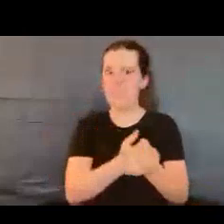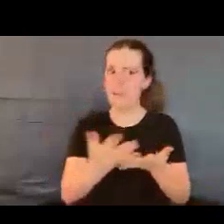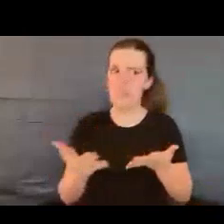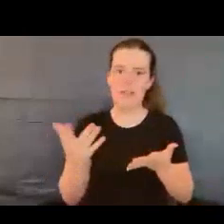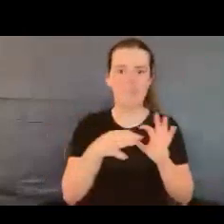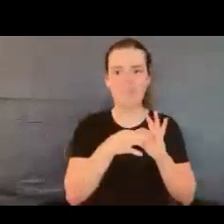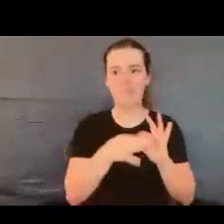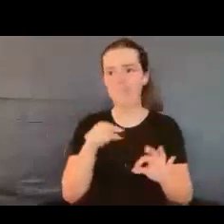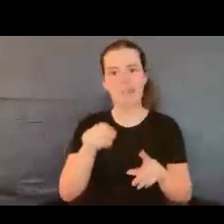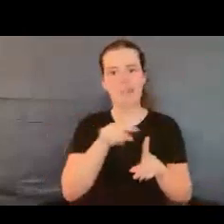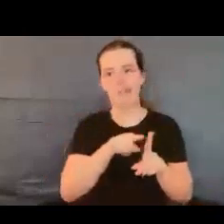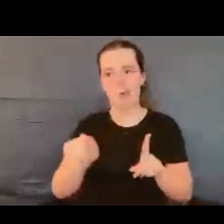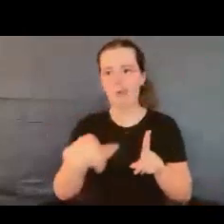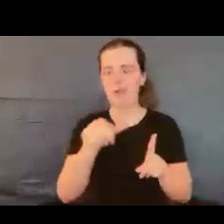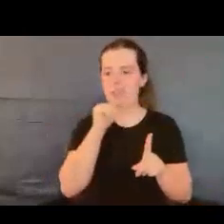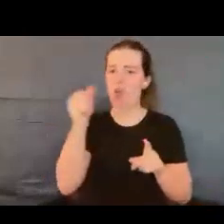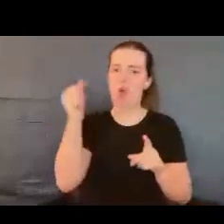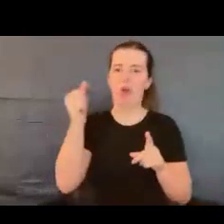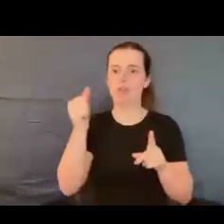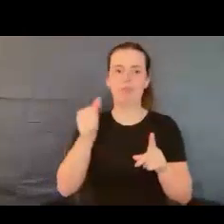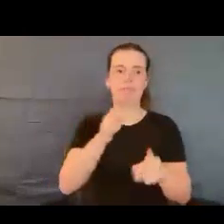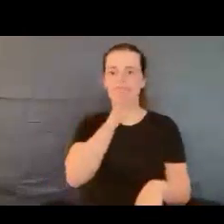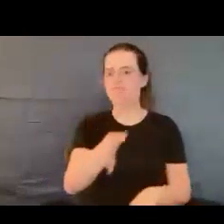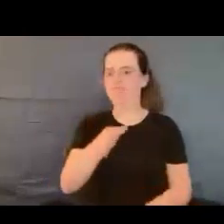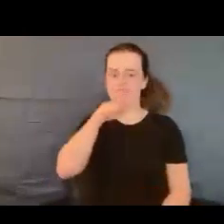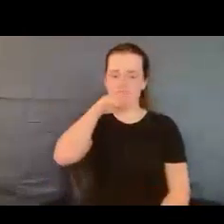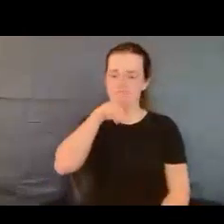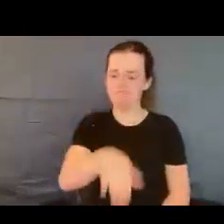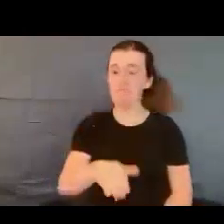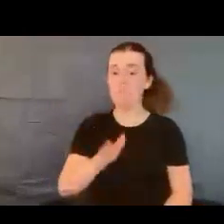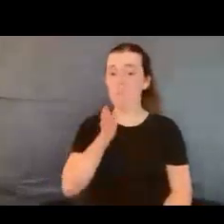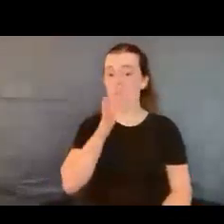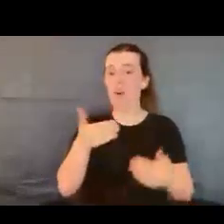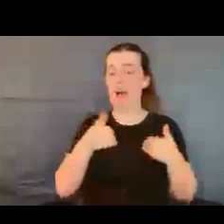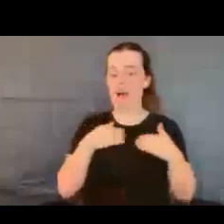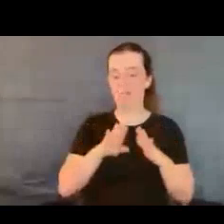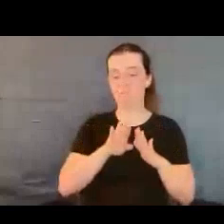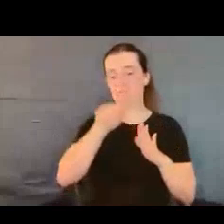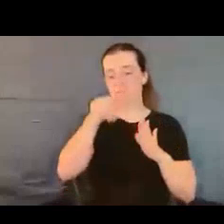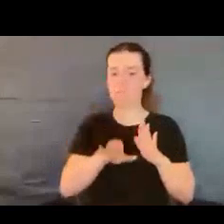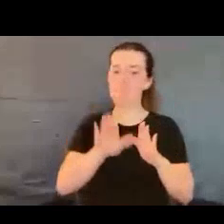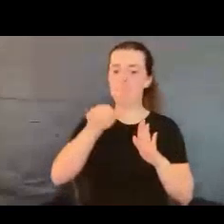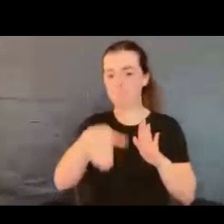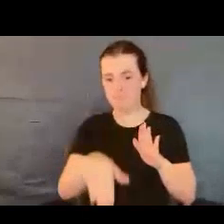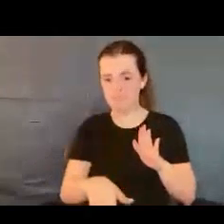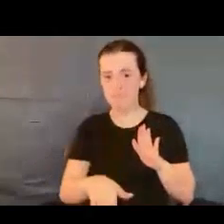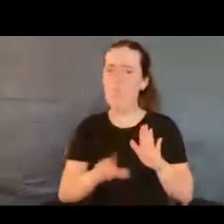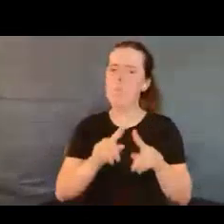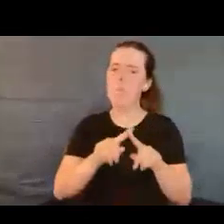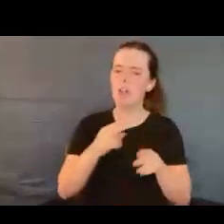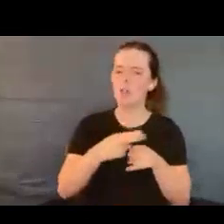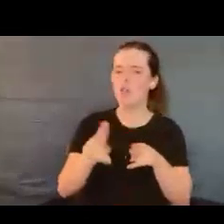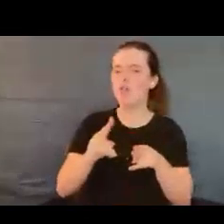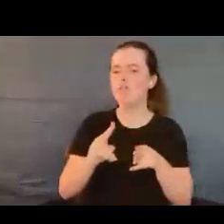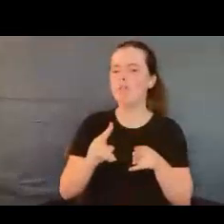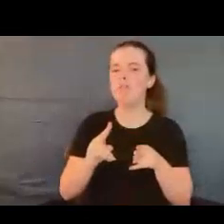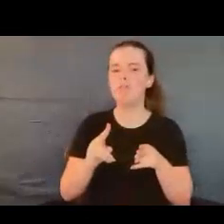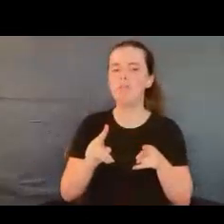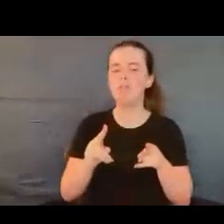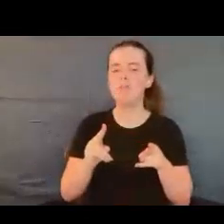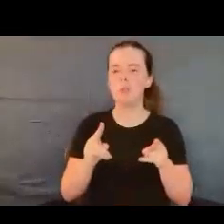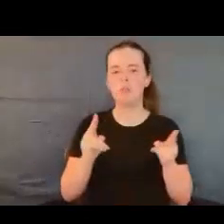be a couple kind of steep uphill sections, but they are pretty short. So just know that those are going to be there in case